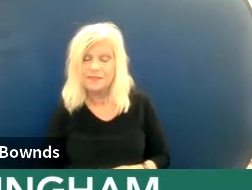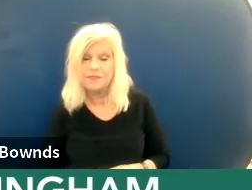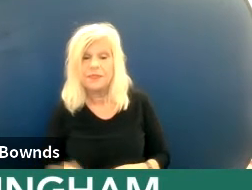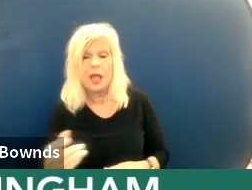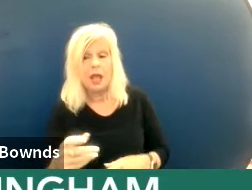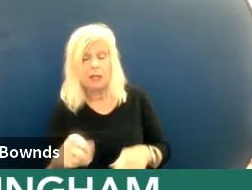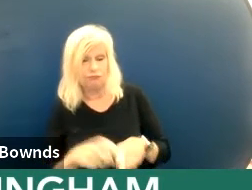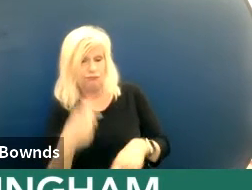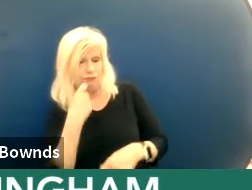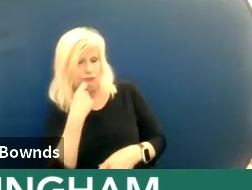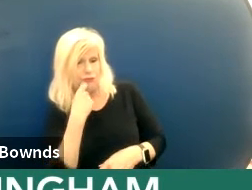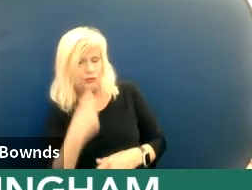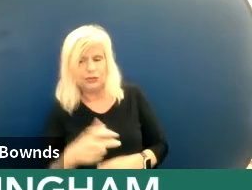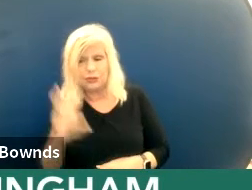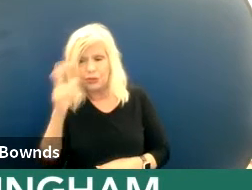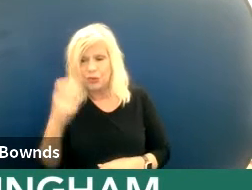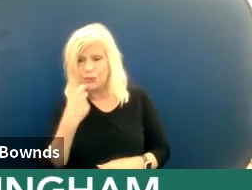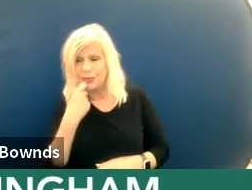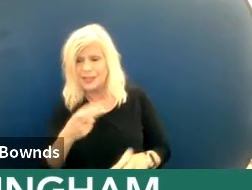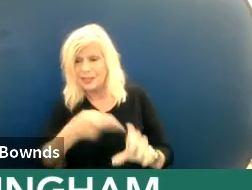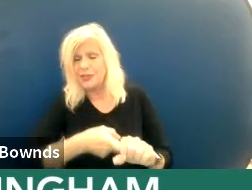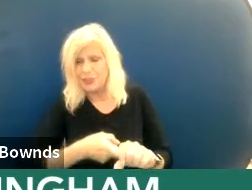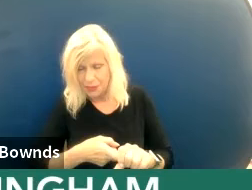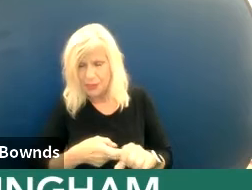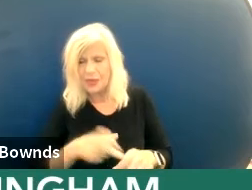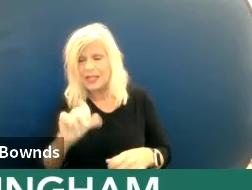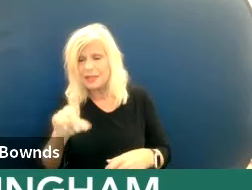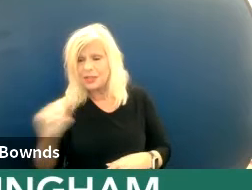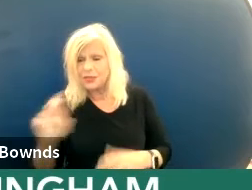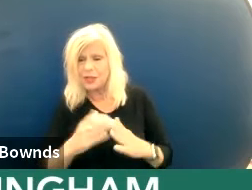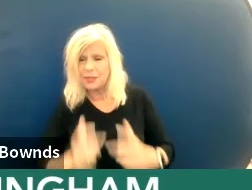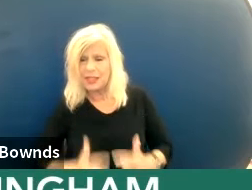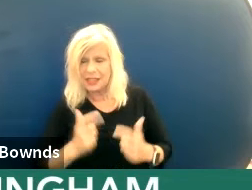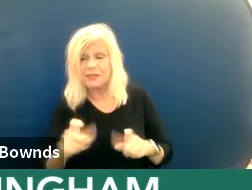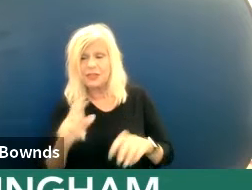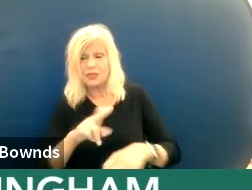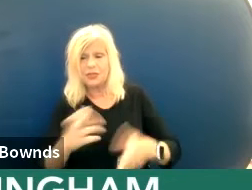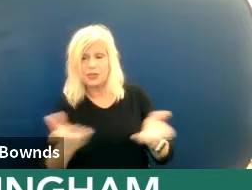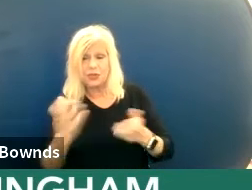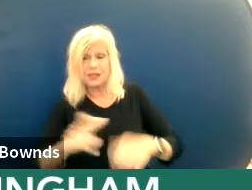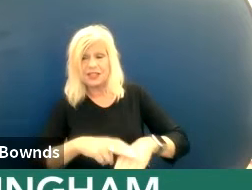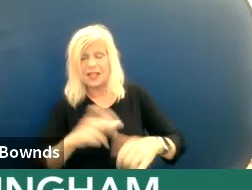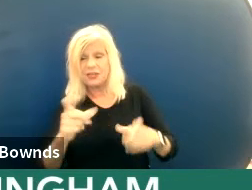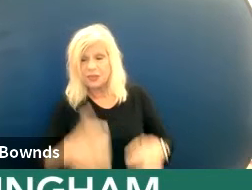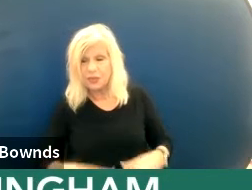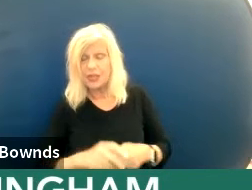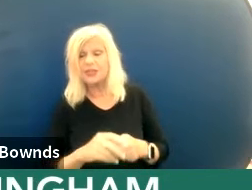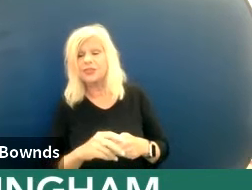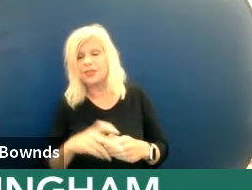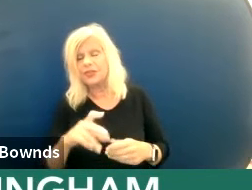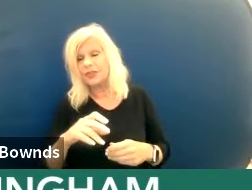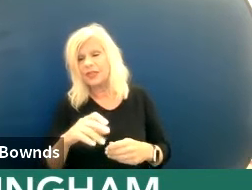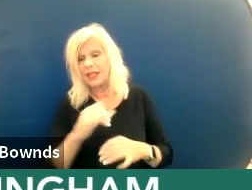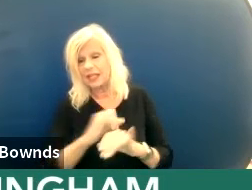As you just heard, I recently joined the Administration for Community Living to serve as the director of the National Institute of Disability, Independent Living, and